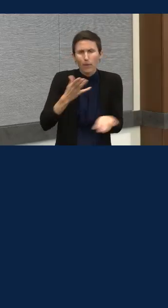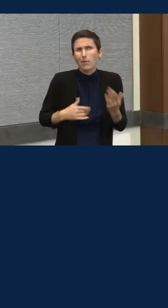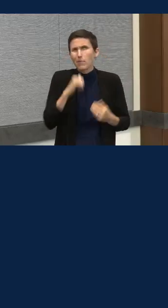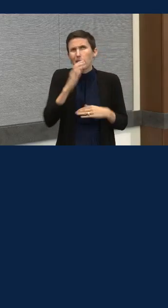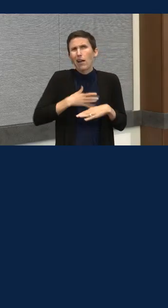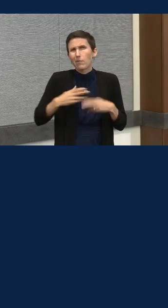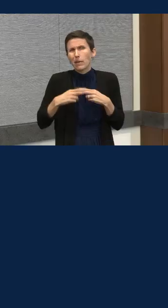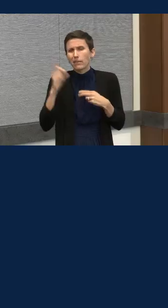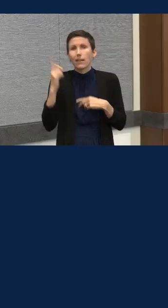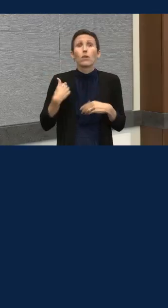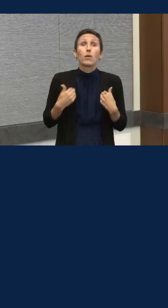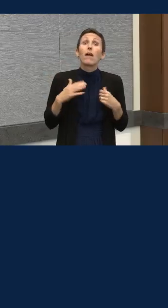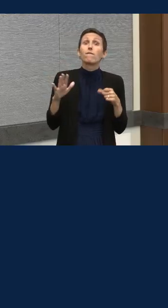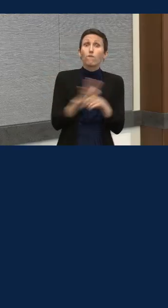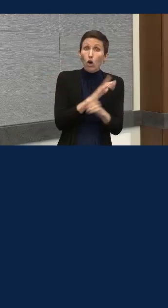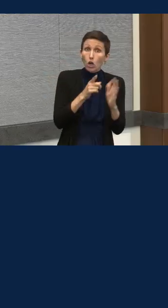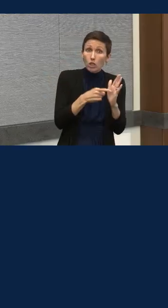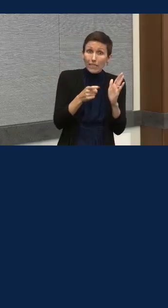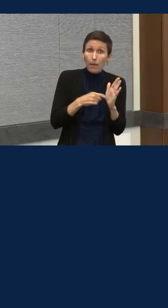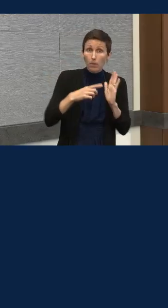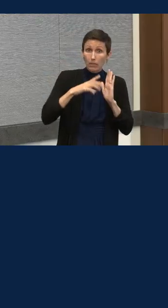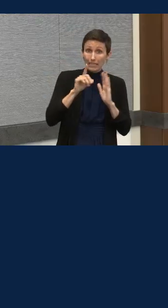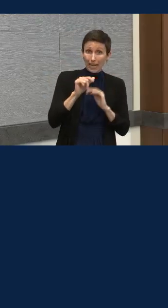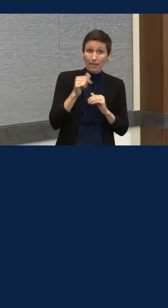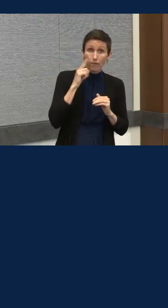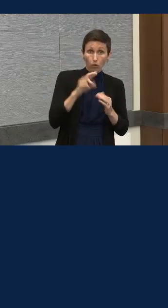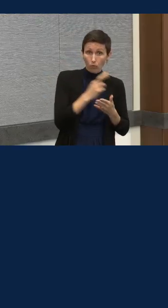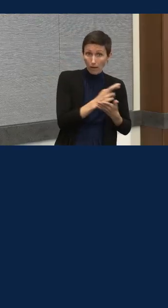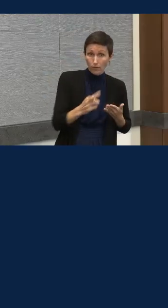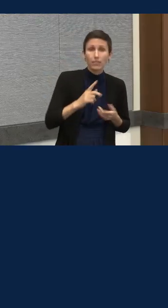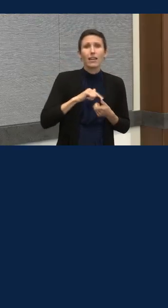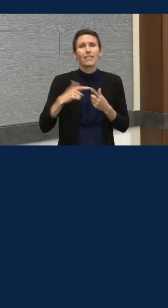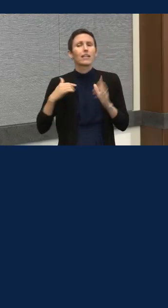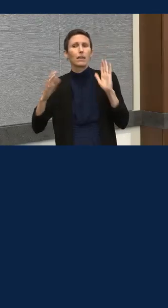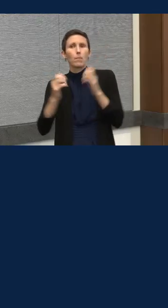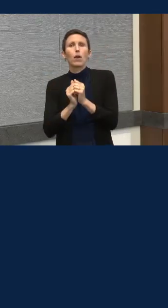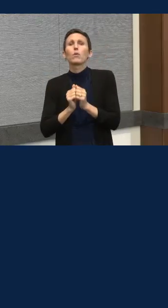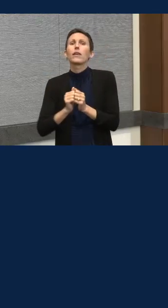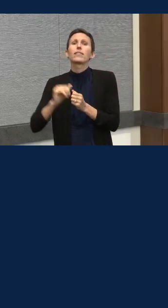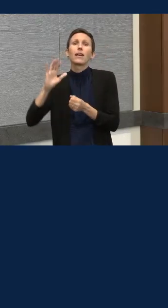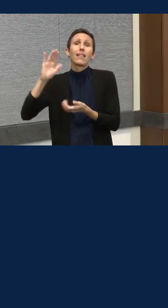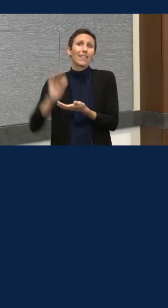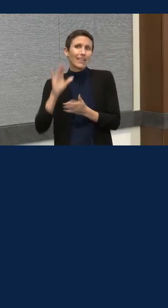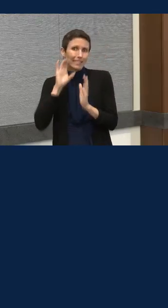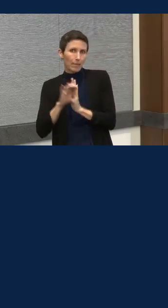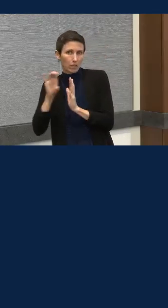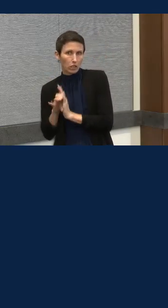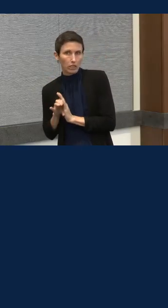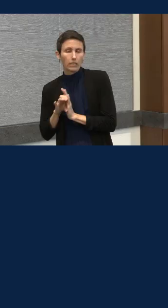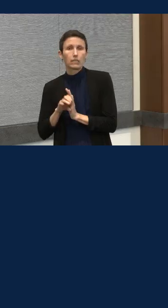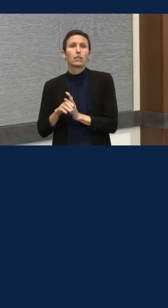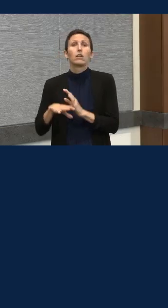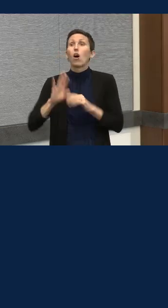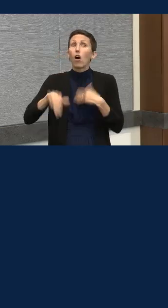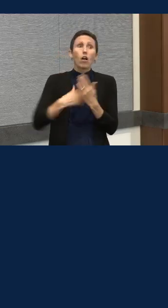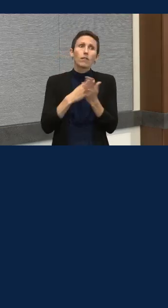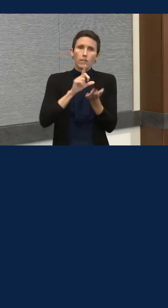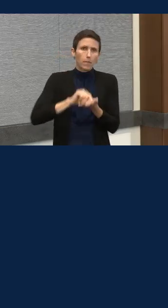I showed, we have the fully sampled data as reference, and then we're comparing it to the undersampled data. So absolutely, all of the papers are full